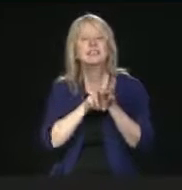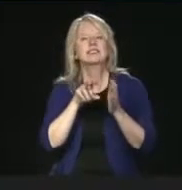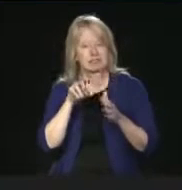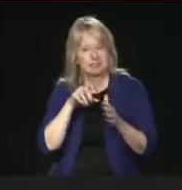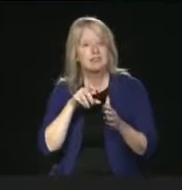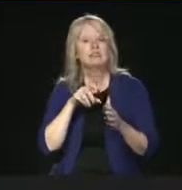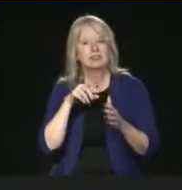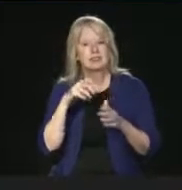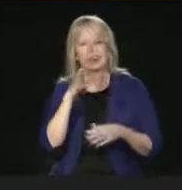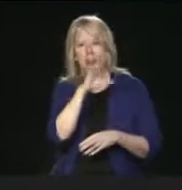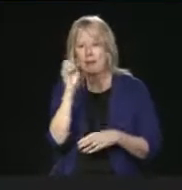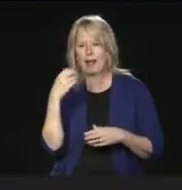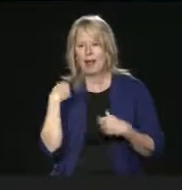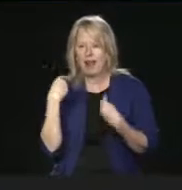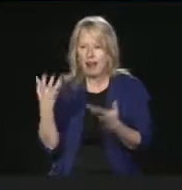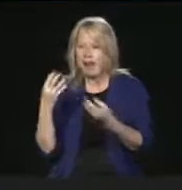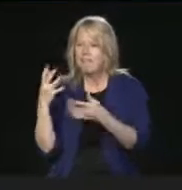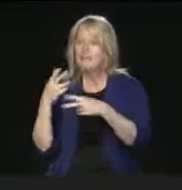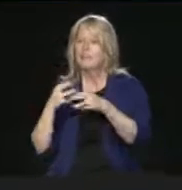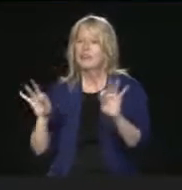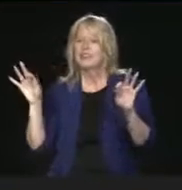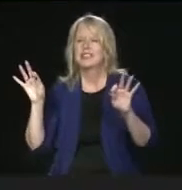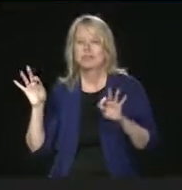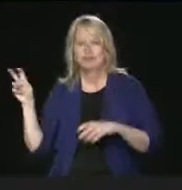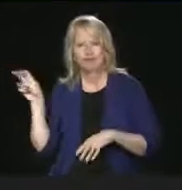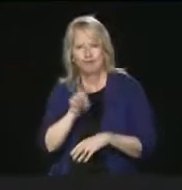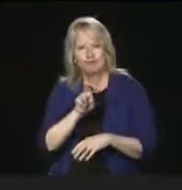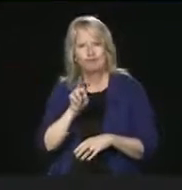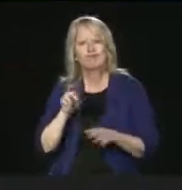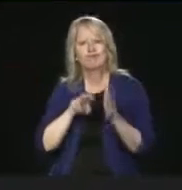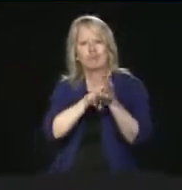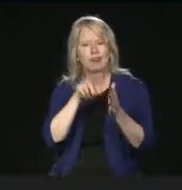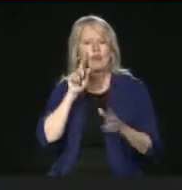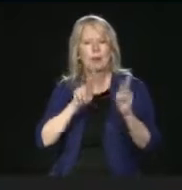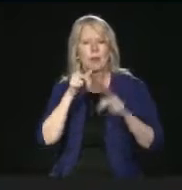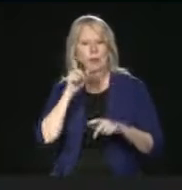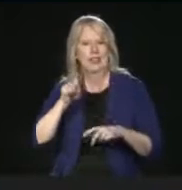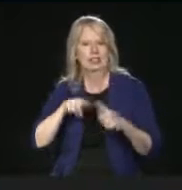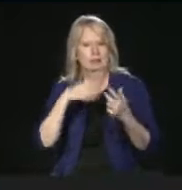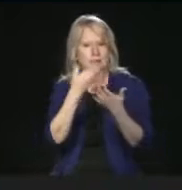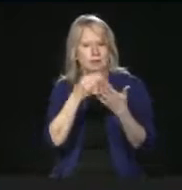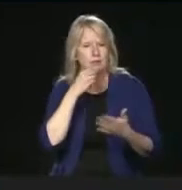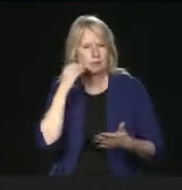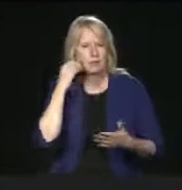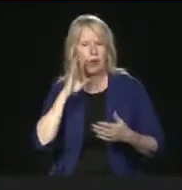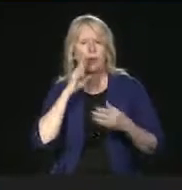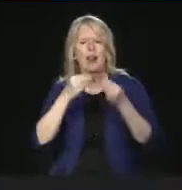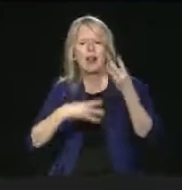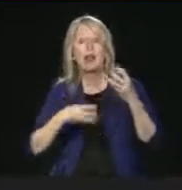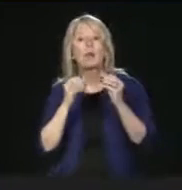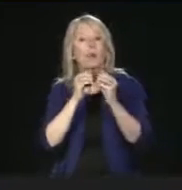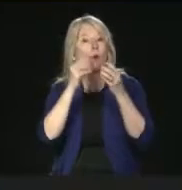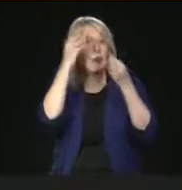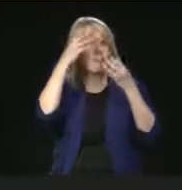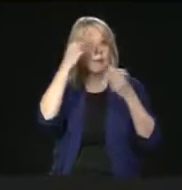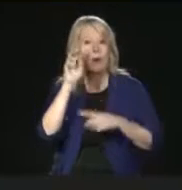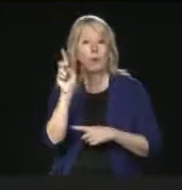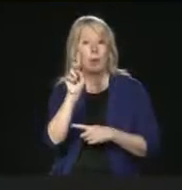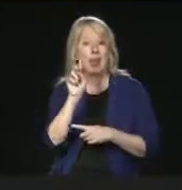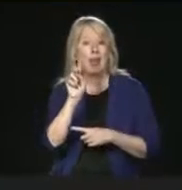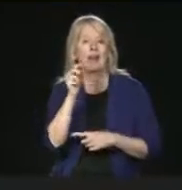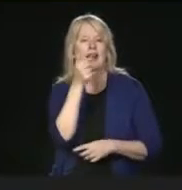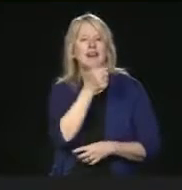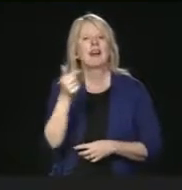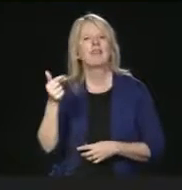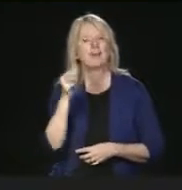flights home for free for those who need them. More details on what we've announced so far on the government website at